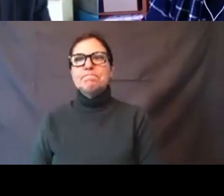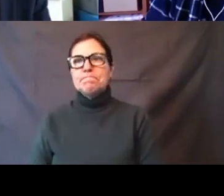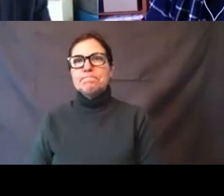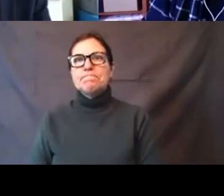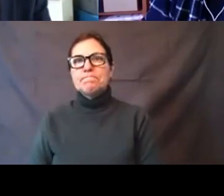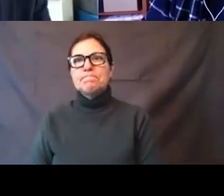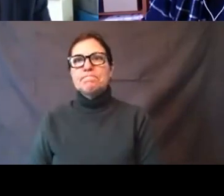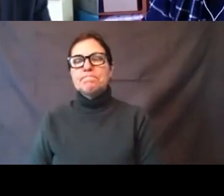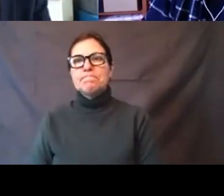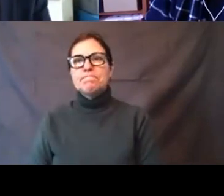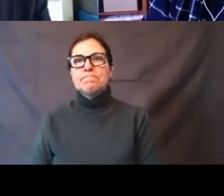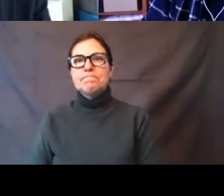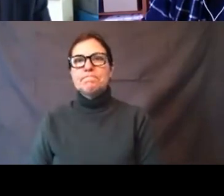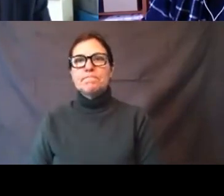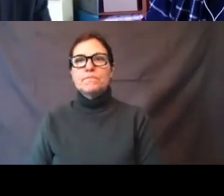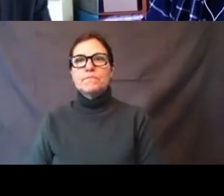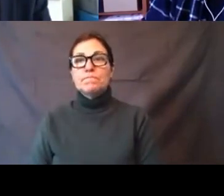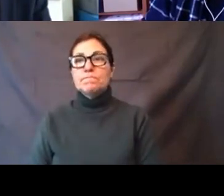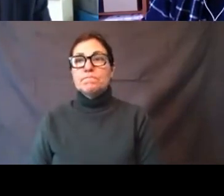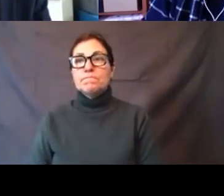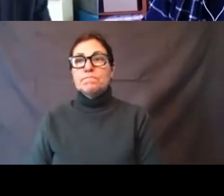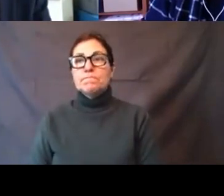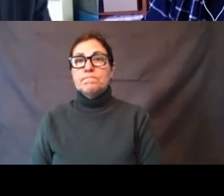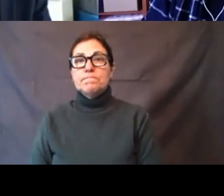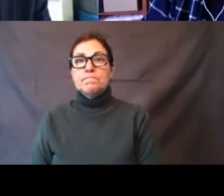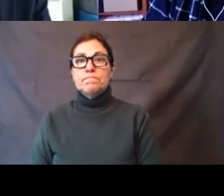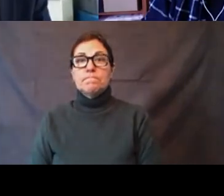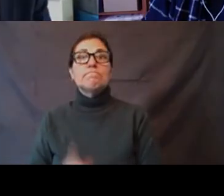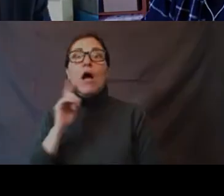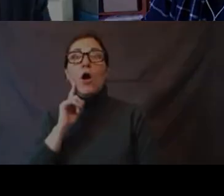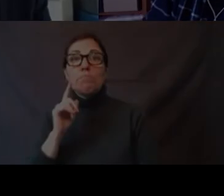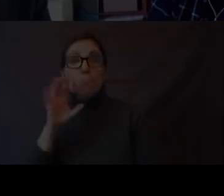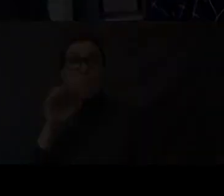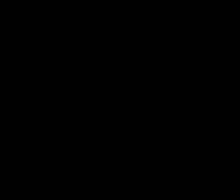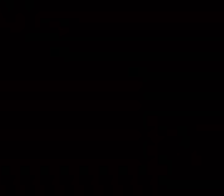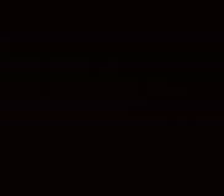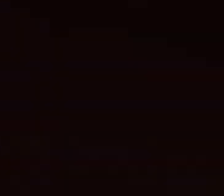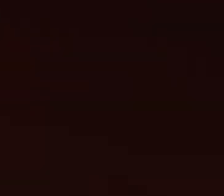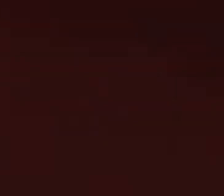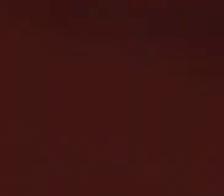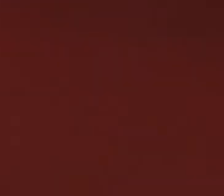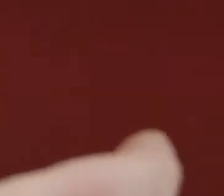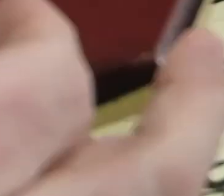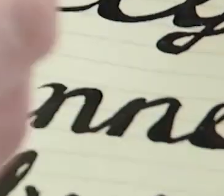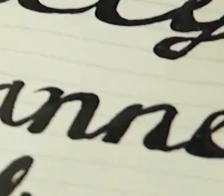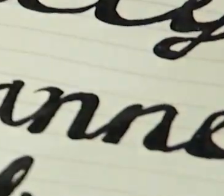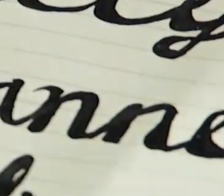I heard That's it. President Kale Smith seconded. We are adjourned. Thank you all. Thank you.